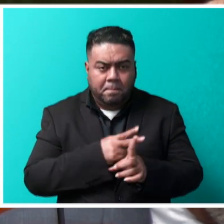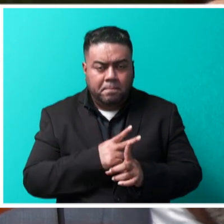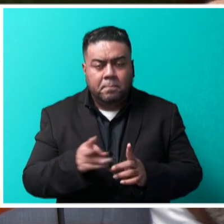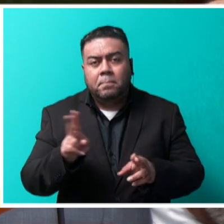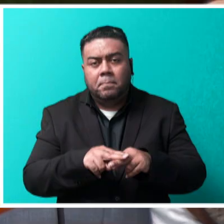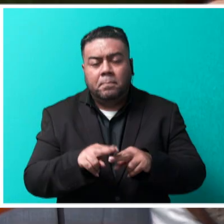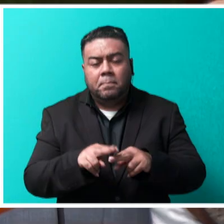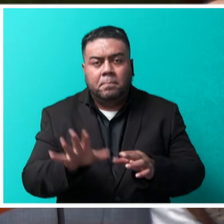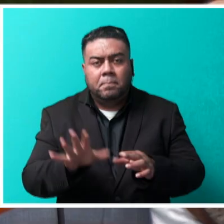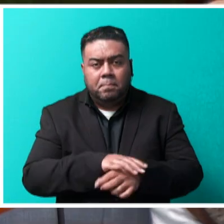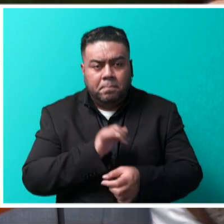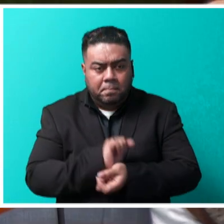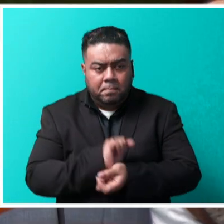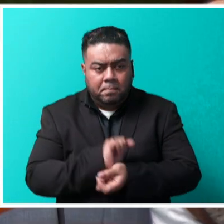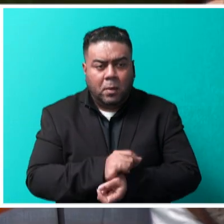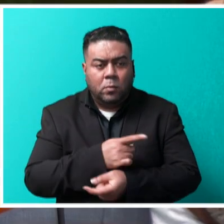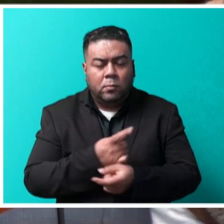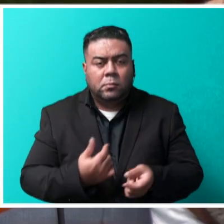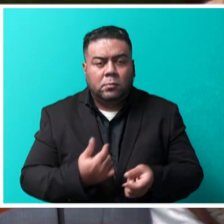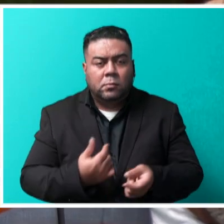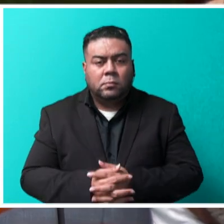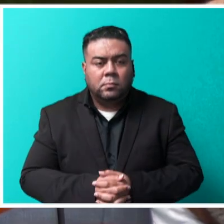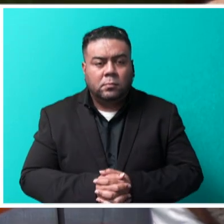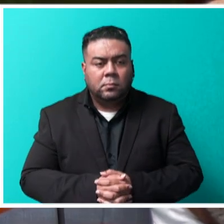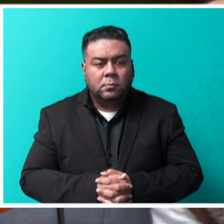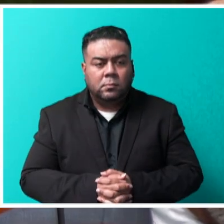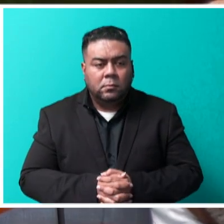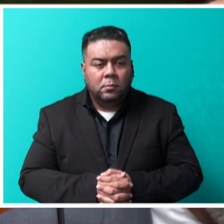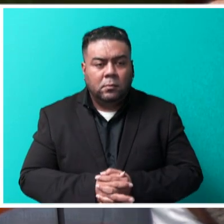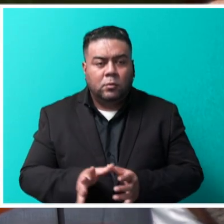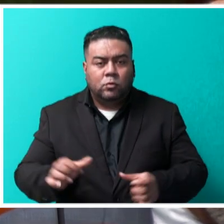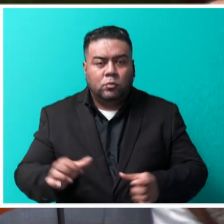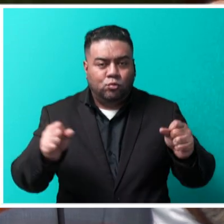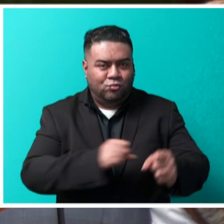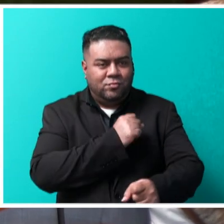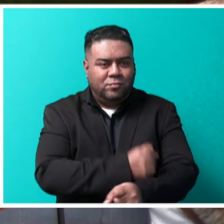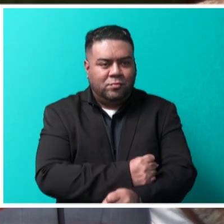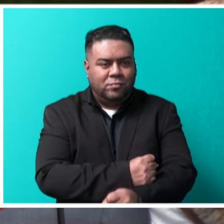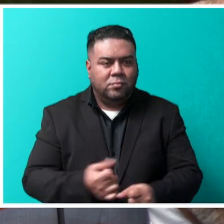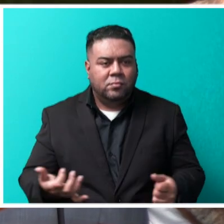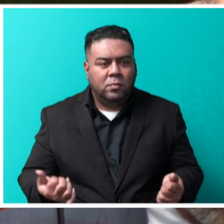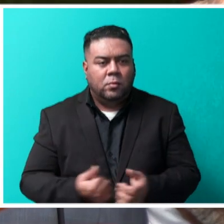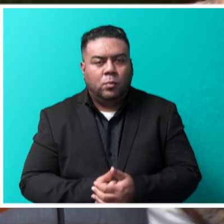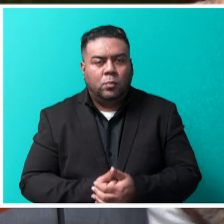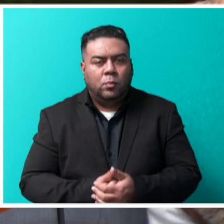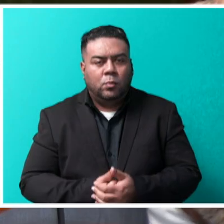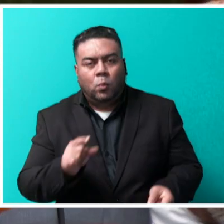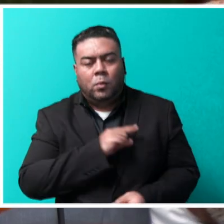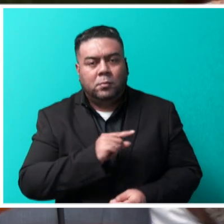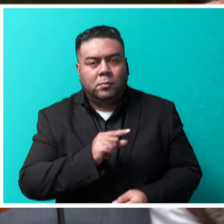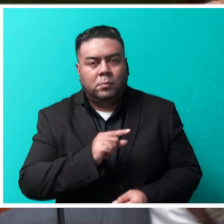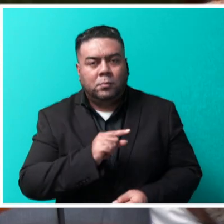Force. This week, we will launch updated service delivery protocols to strengthen quality and consistency of support provided